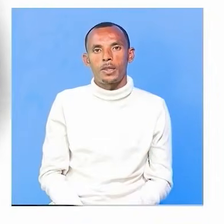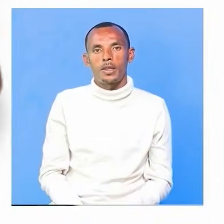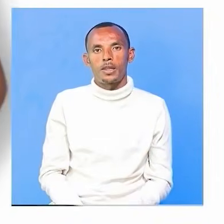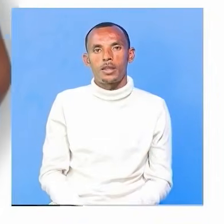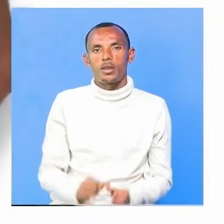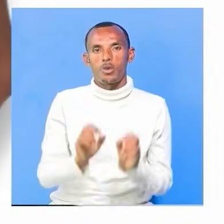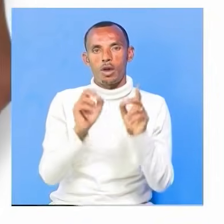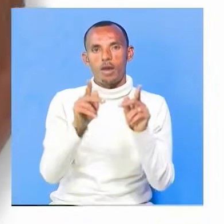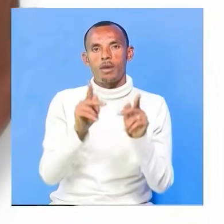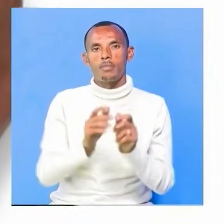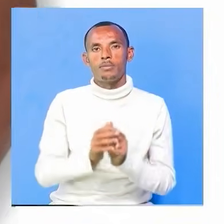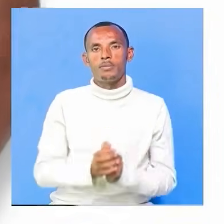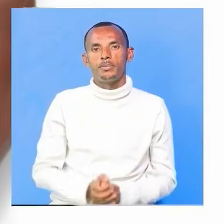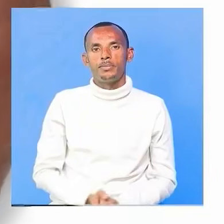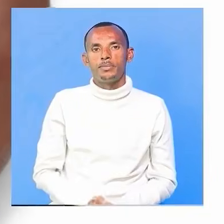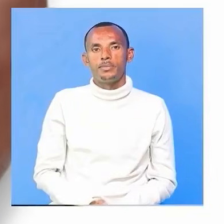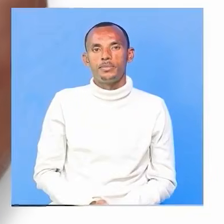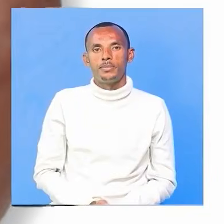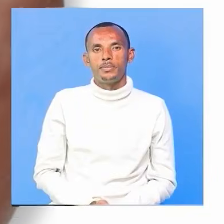okay?